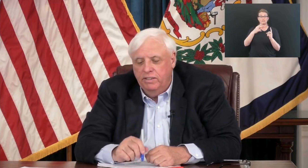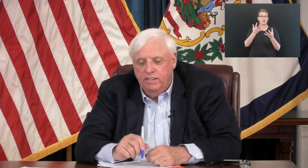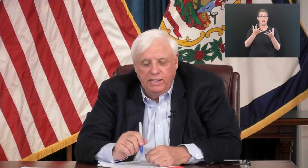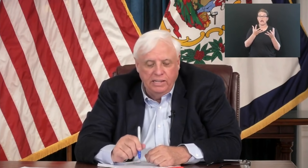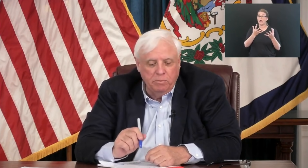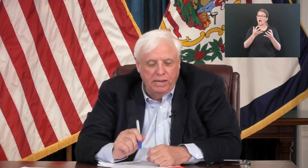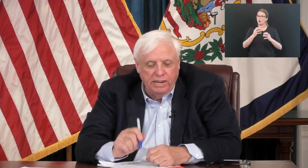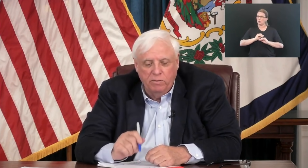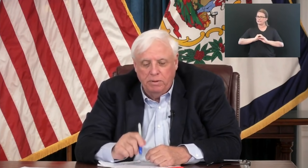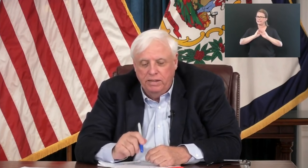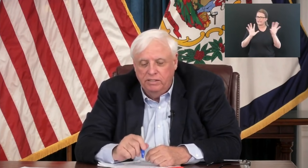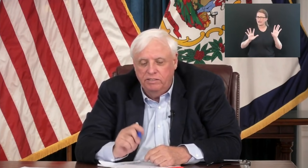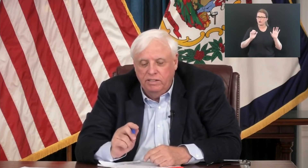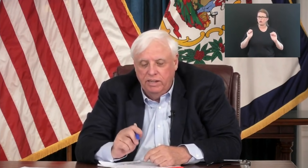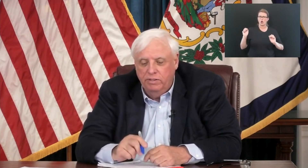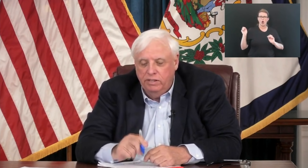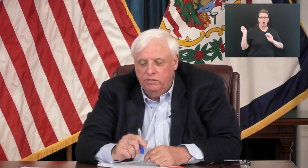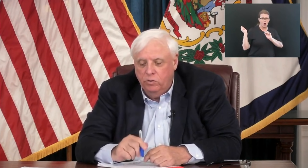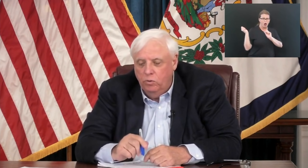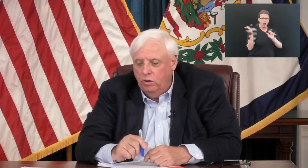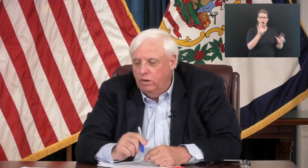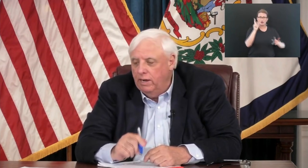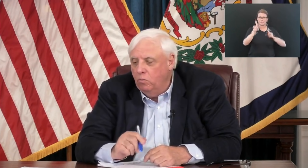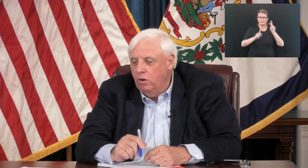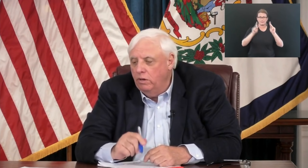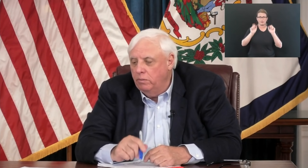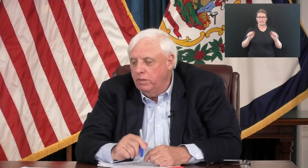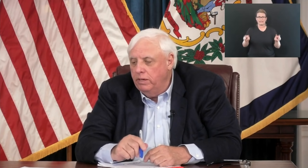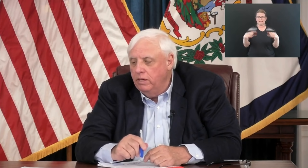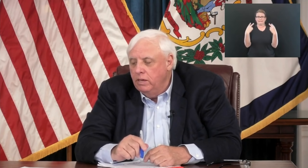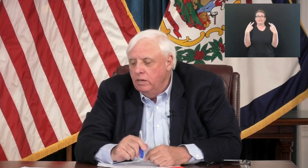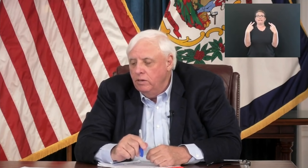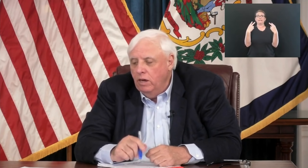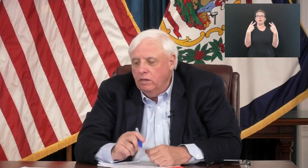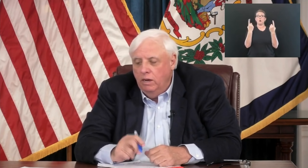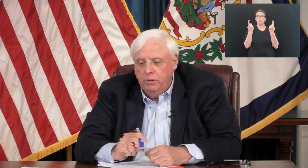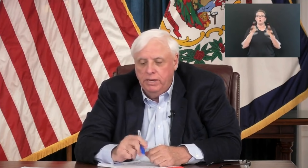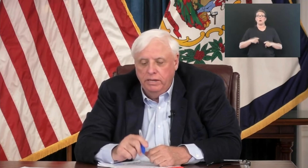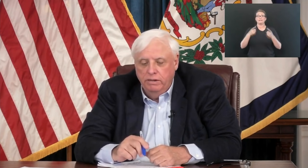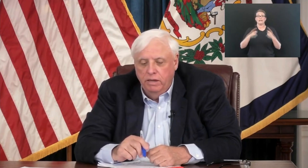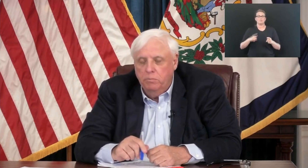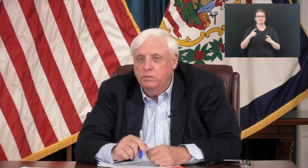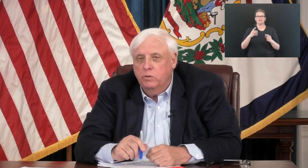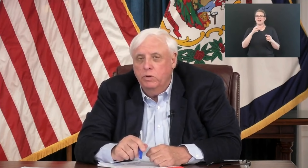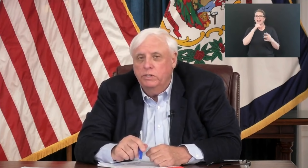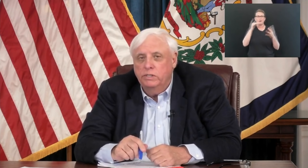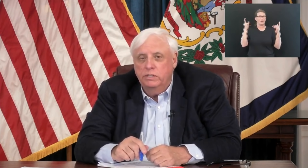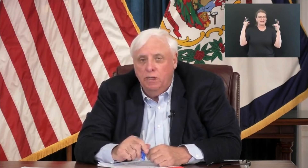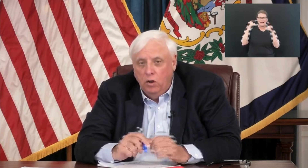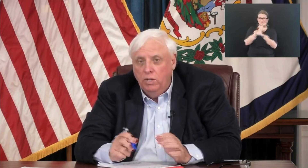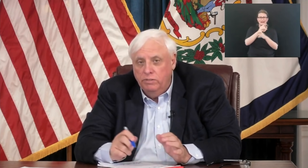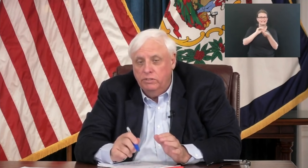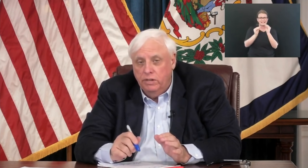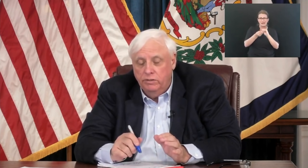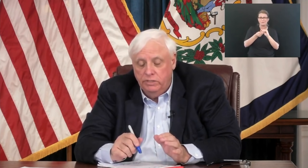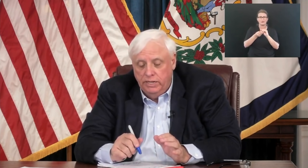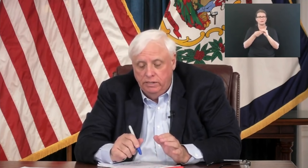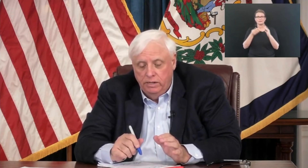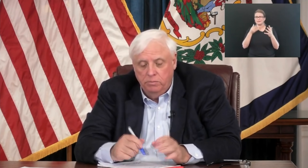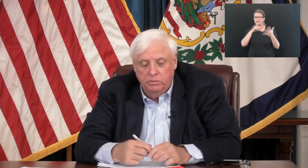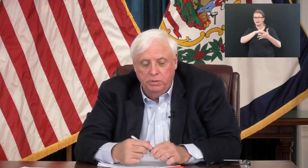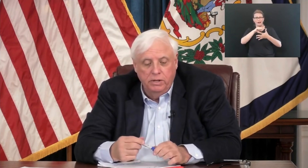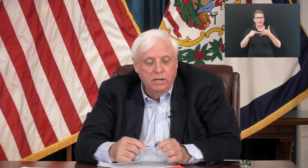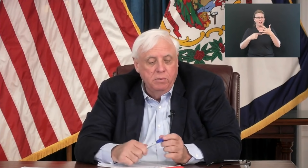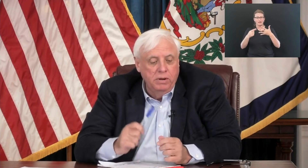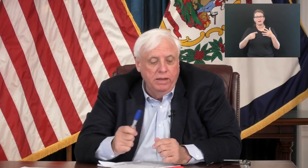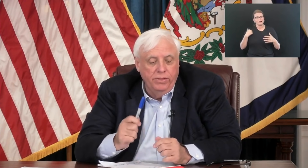and everything that anybody and everybody can see everything that's going on, and I want it to be not complicated numbers to where just all of us can understand the